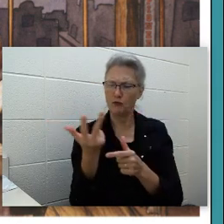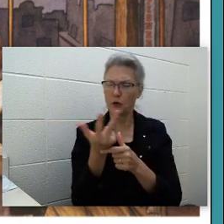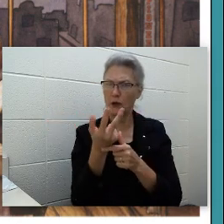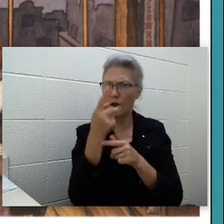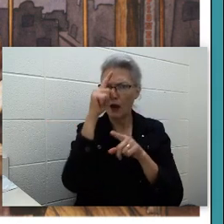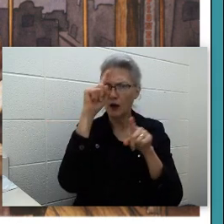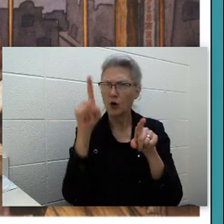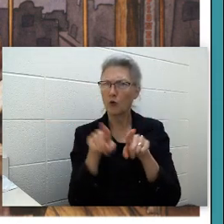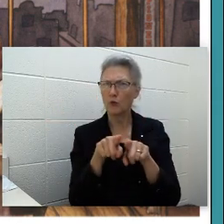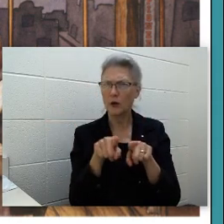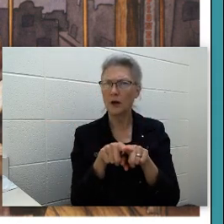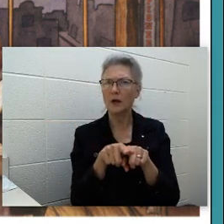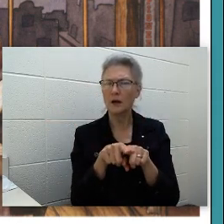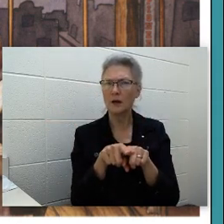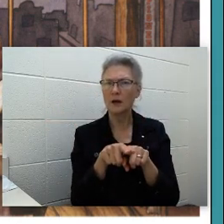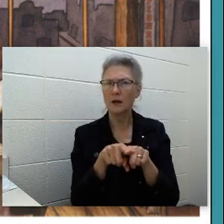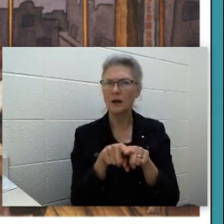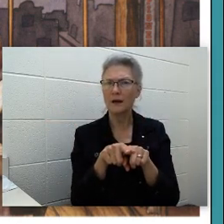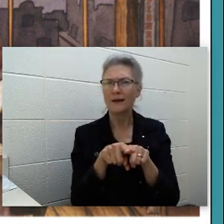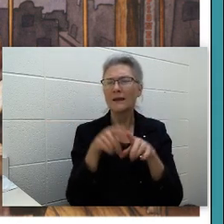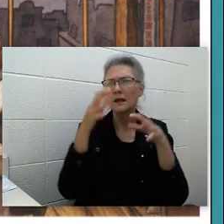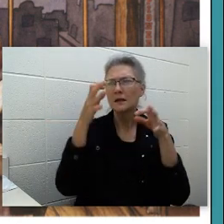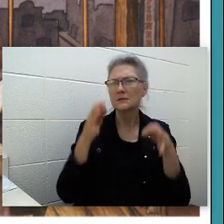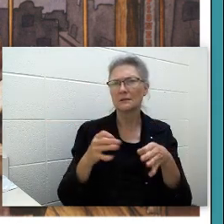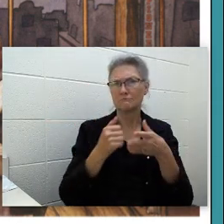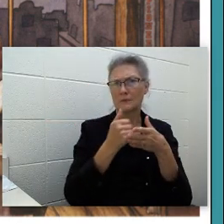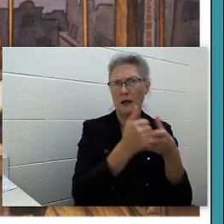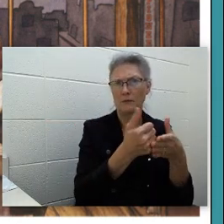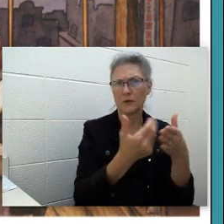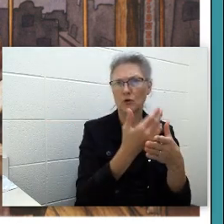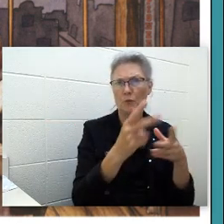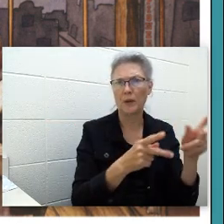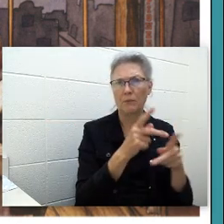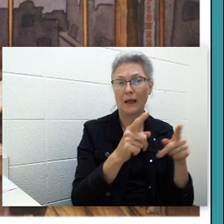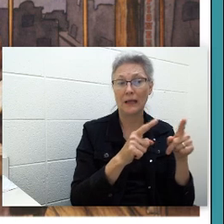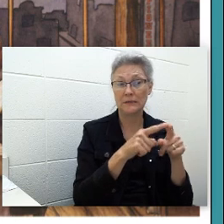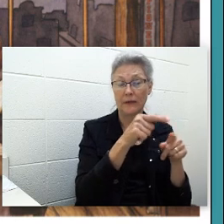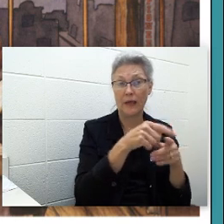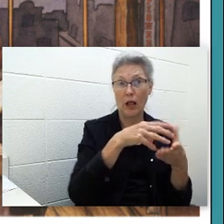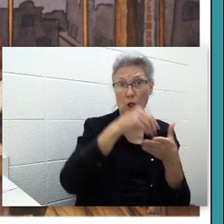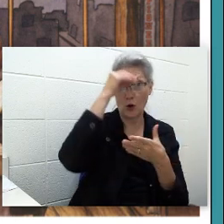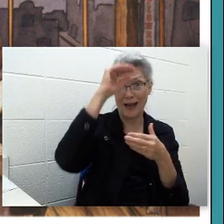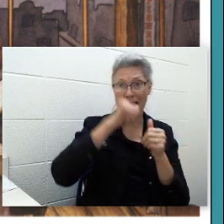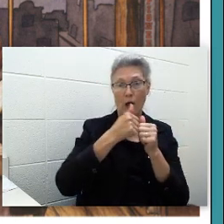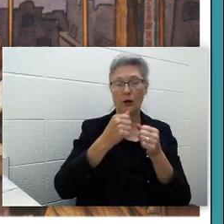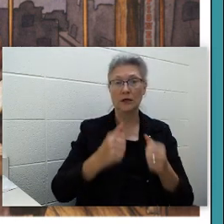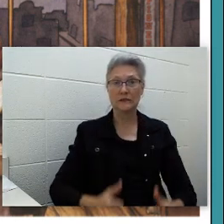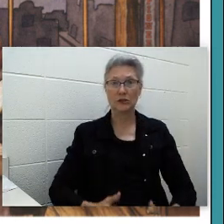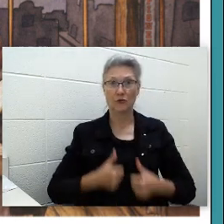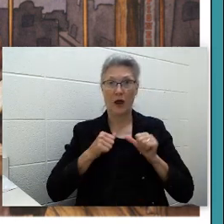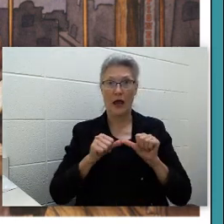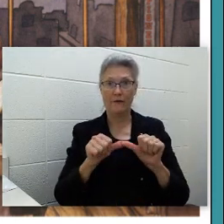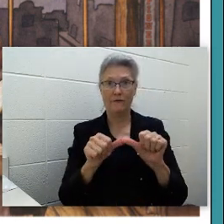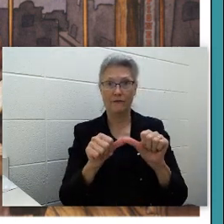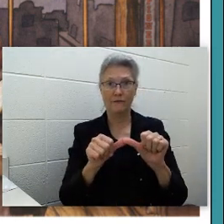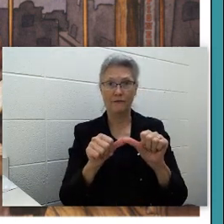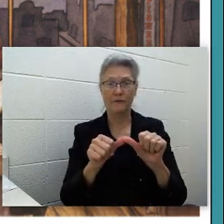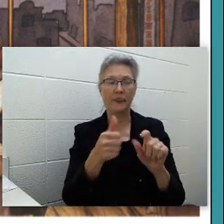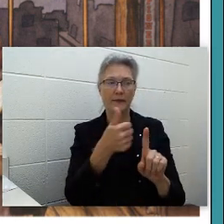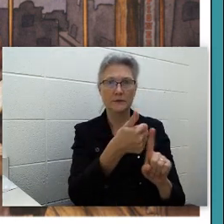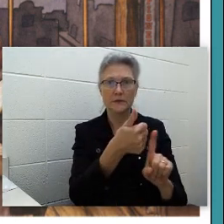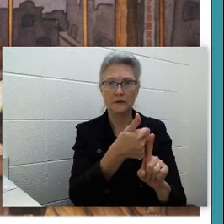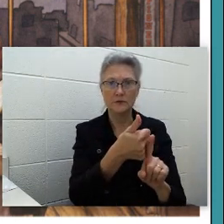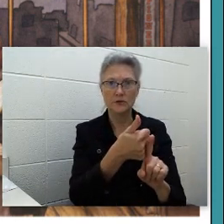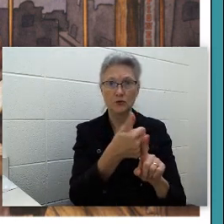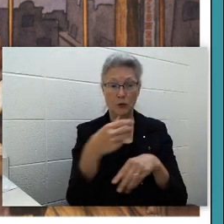They kind of see that they decide to help the new people until they learn how to survive on their own. They'll give them food and